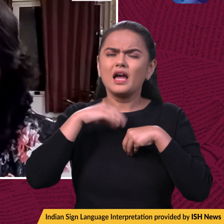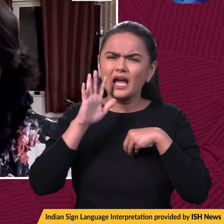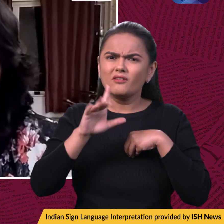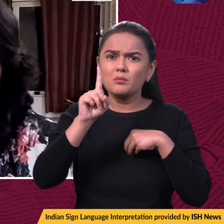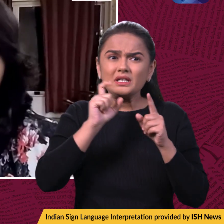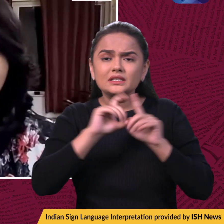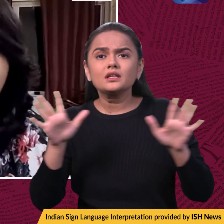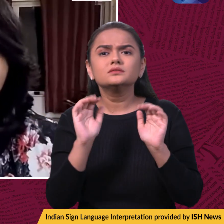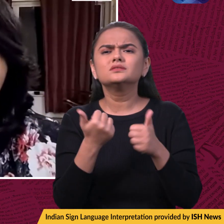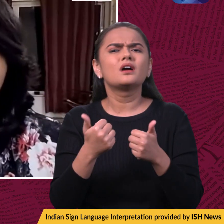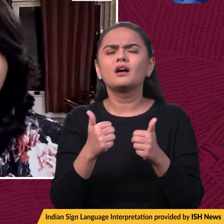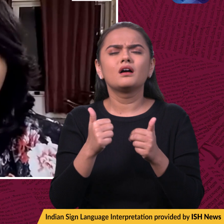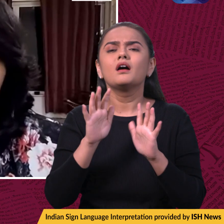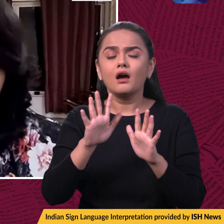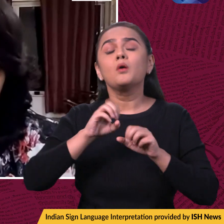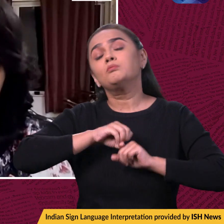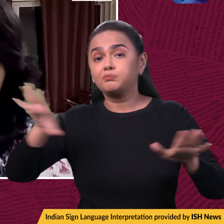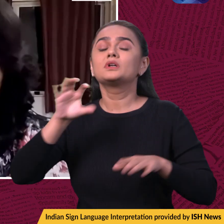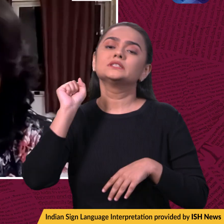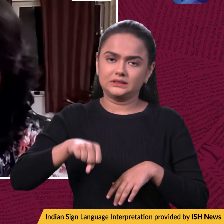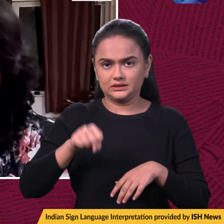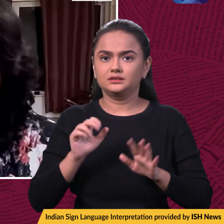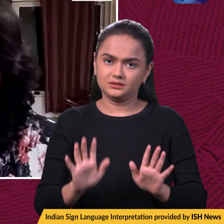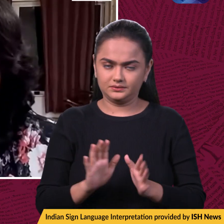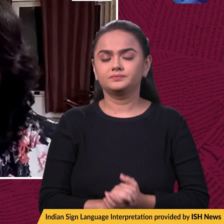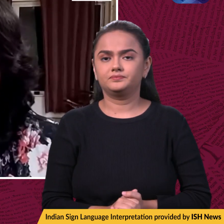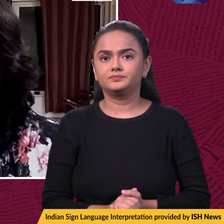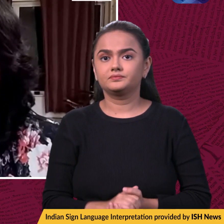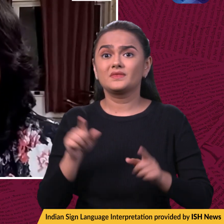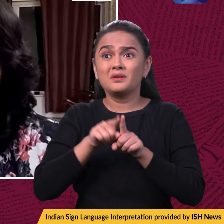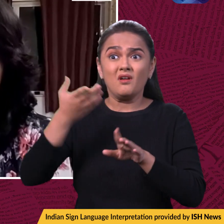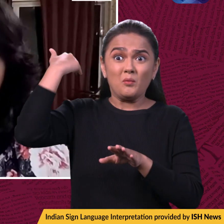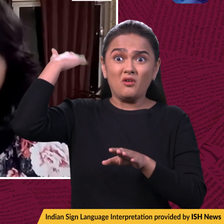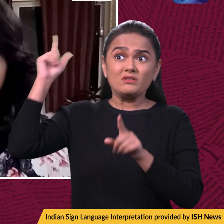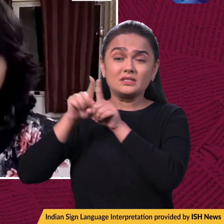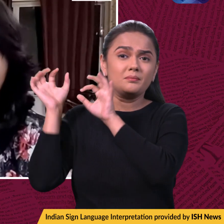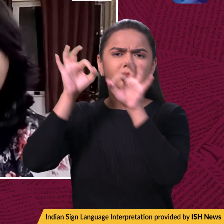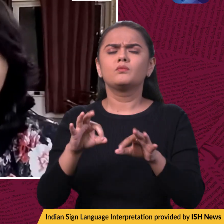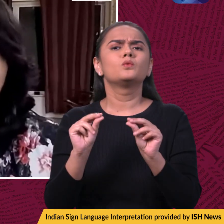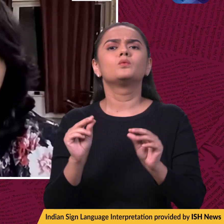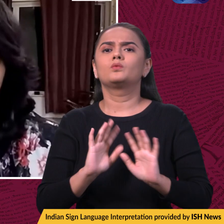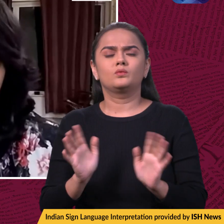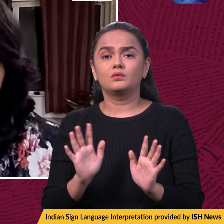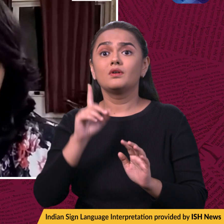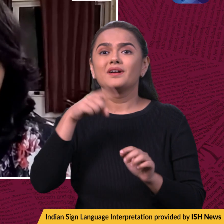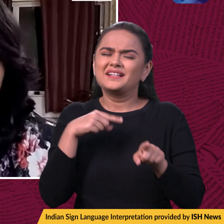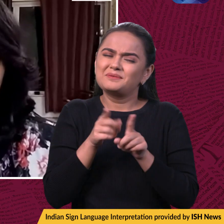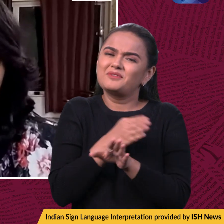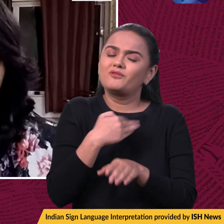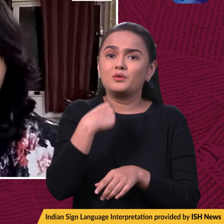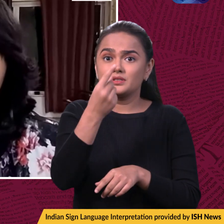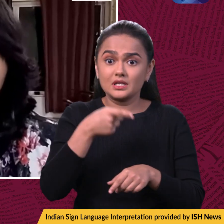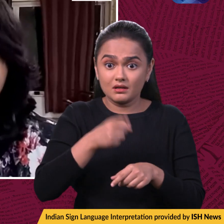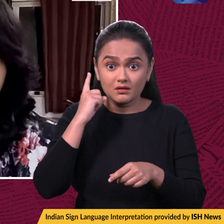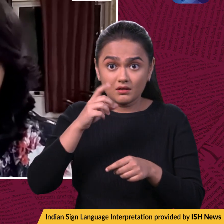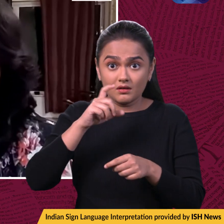lower than what was seen in previous outbreaks. Meanwhile, like I said, there's a massive spike